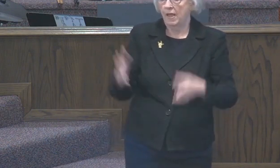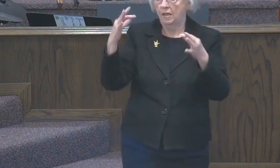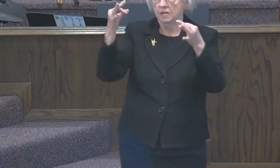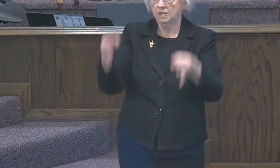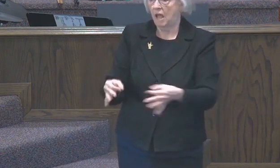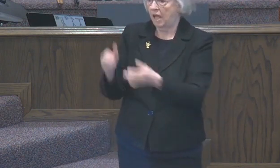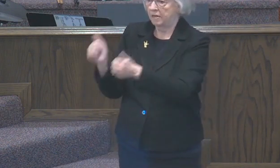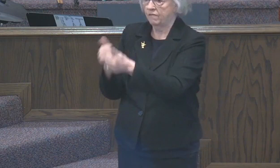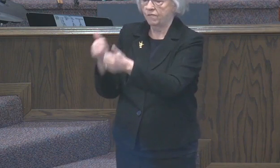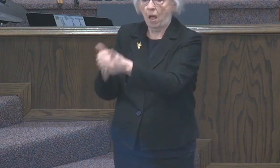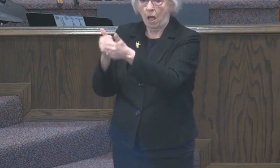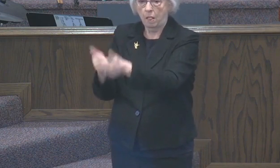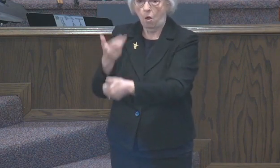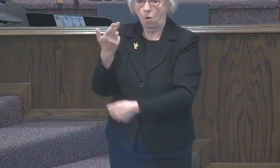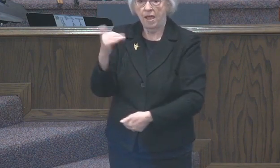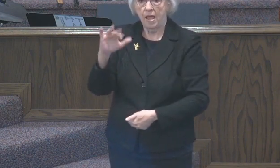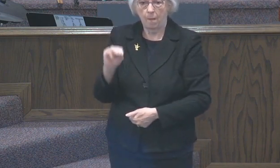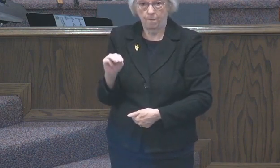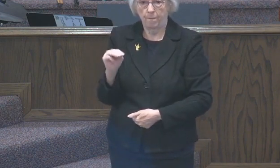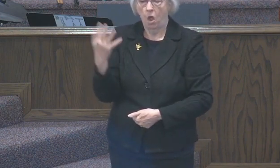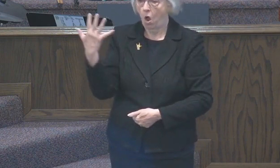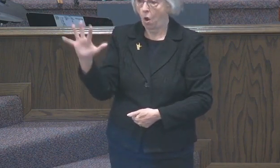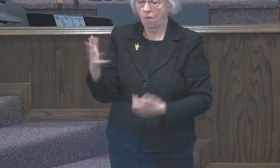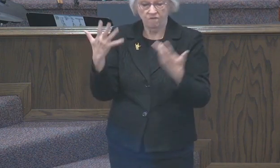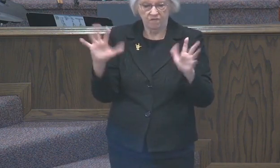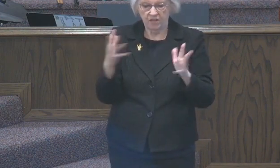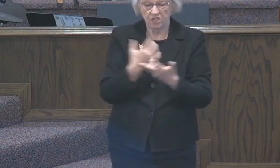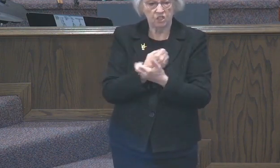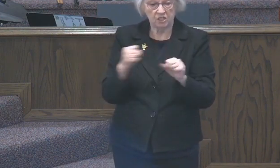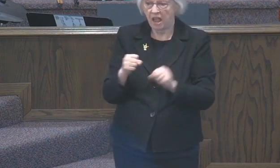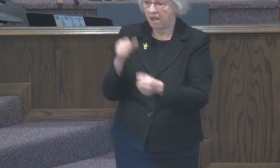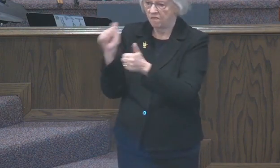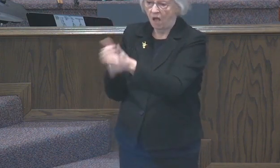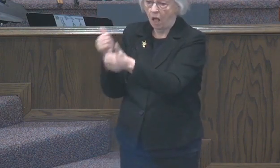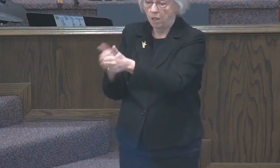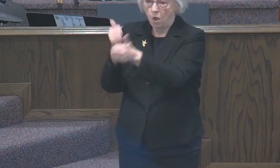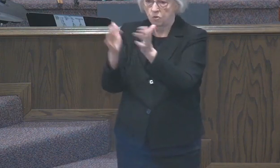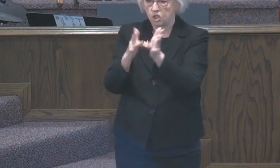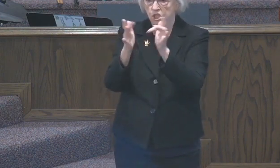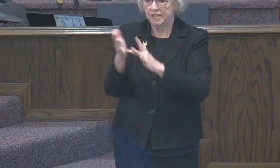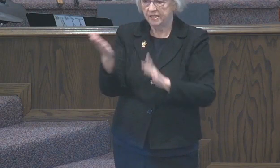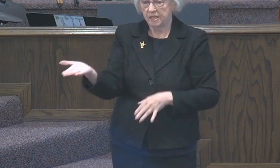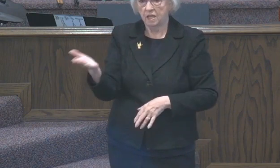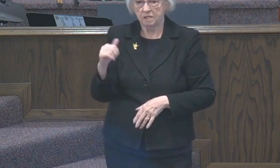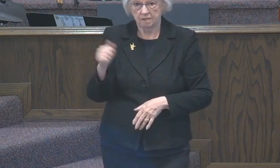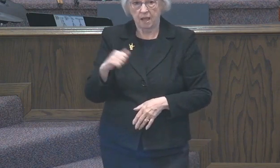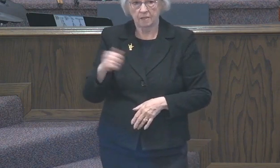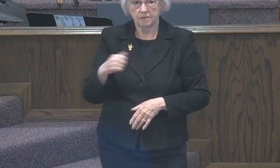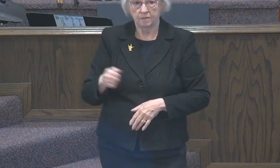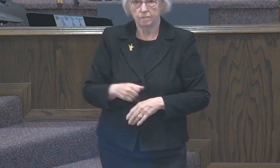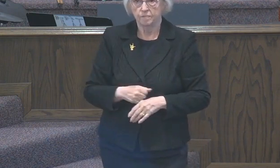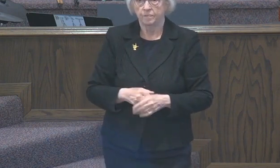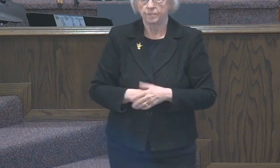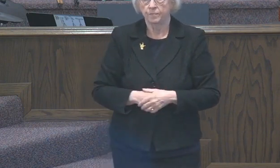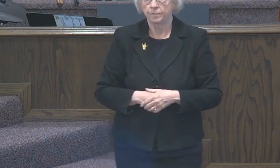him. Those who already had believed in him. In order to claim this promise, in order to claim verse